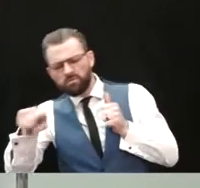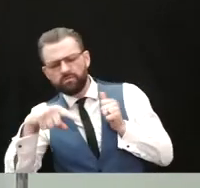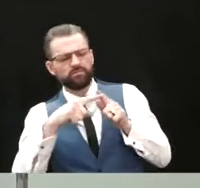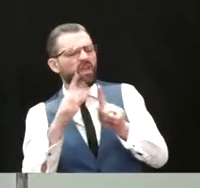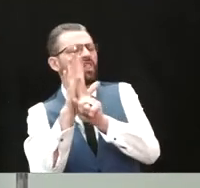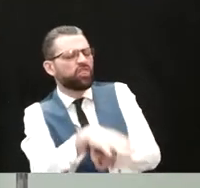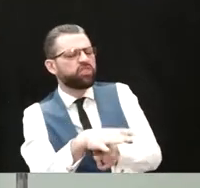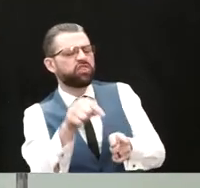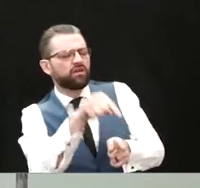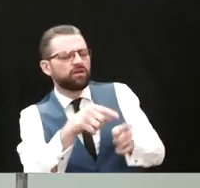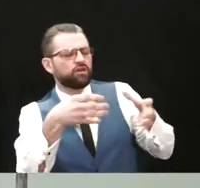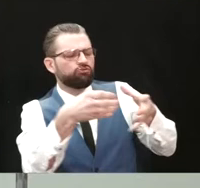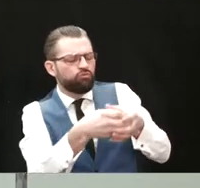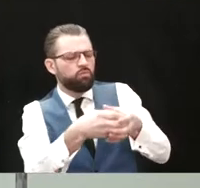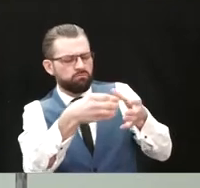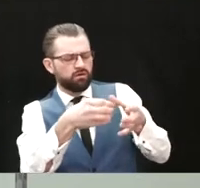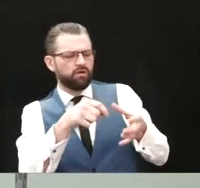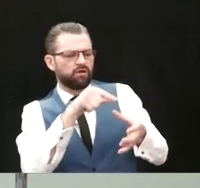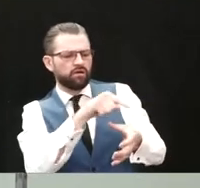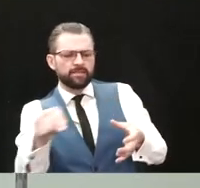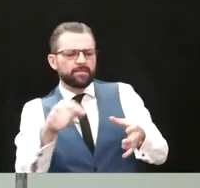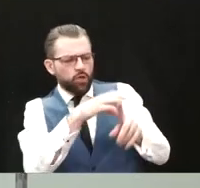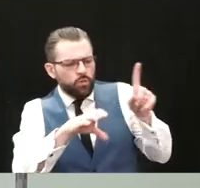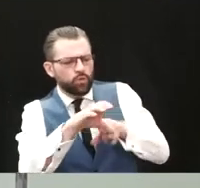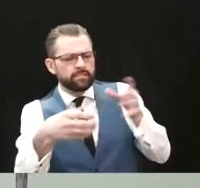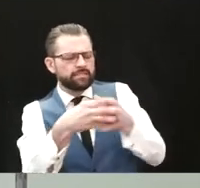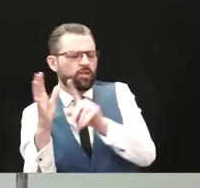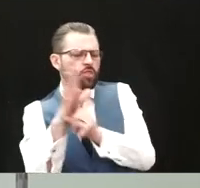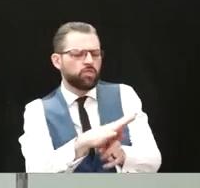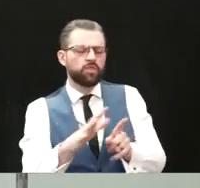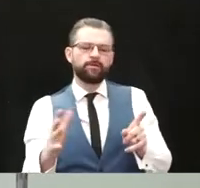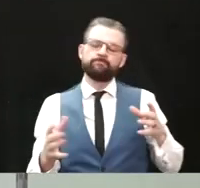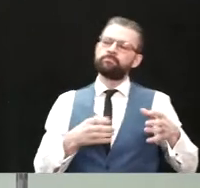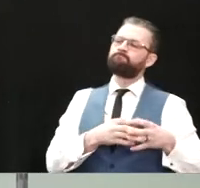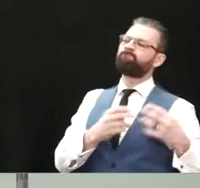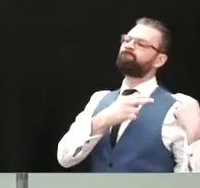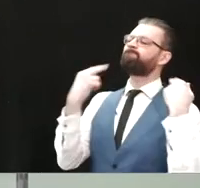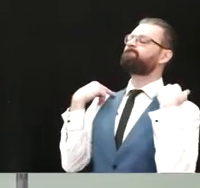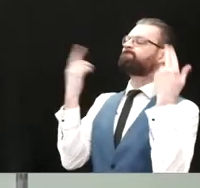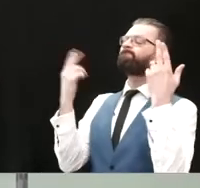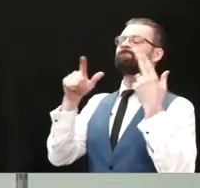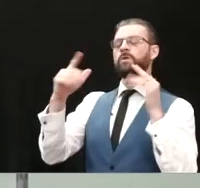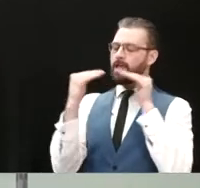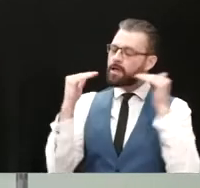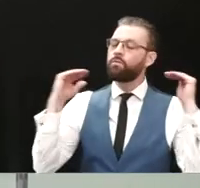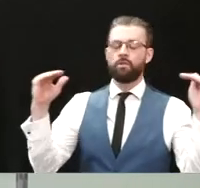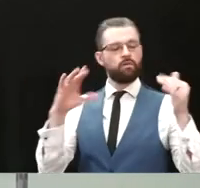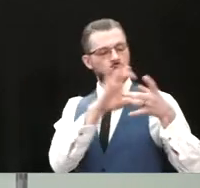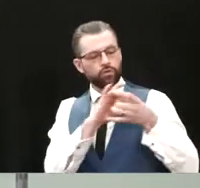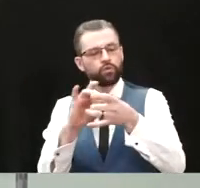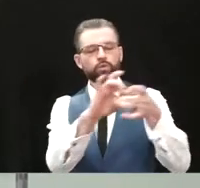or dehumanize our minority communities, and standing up for equality,